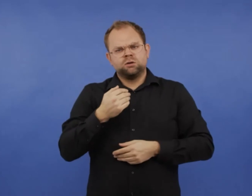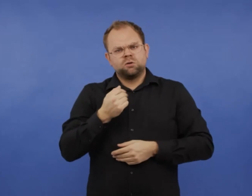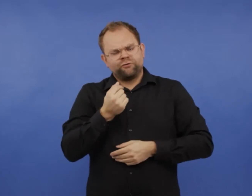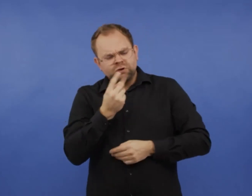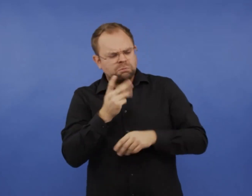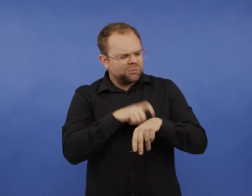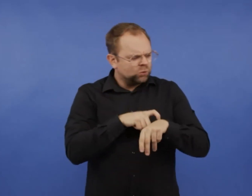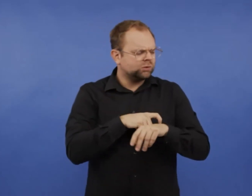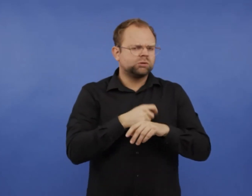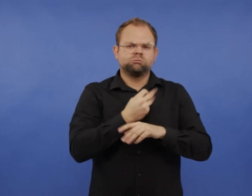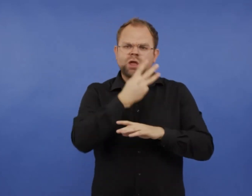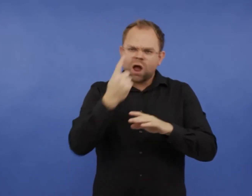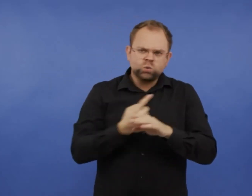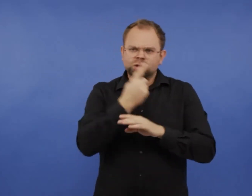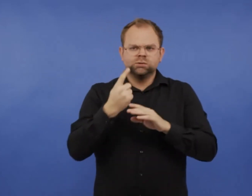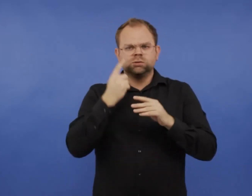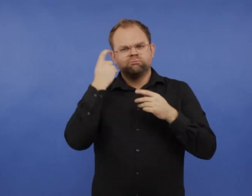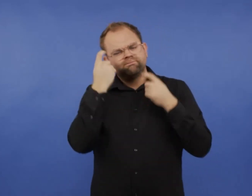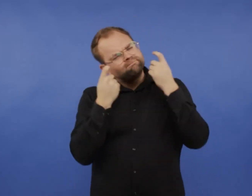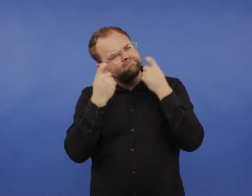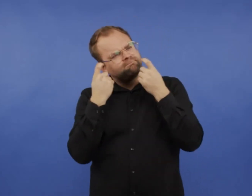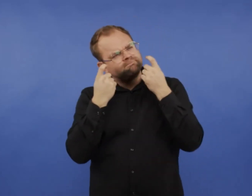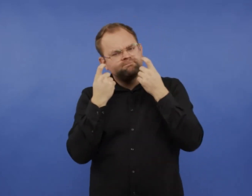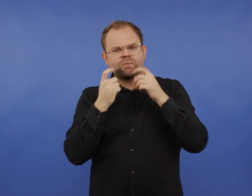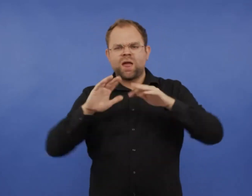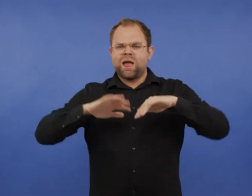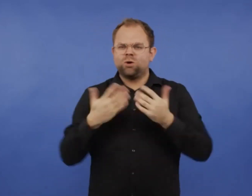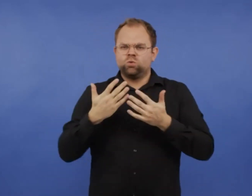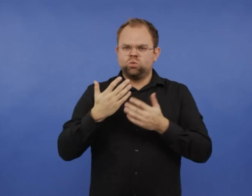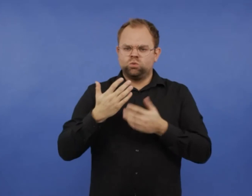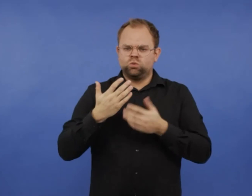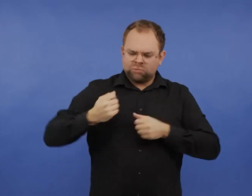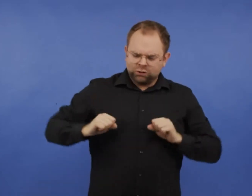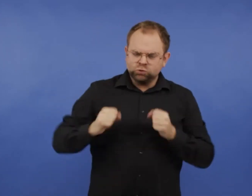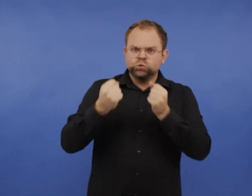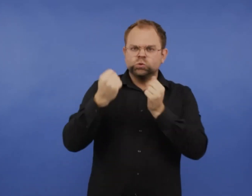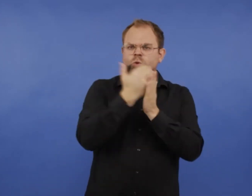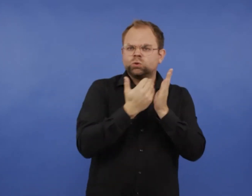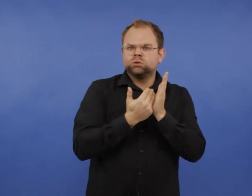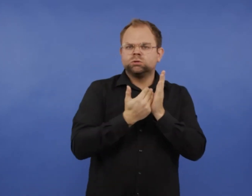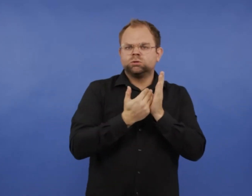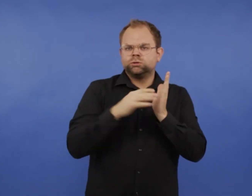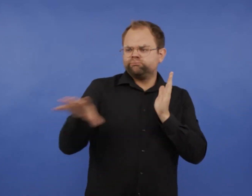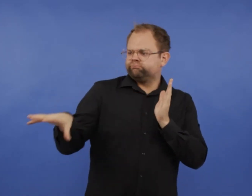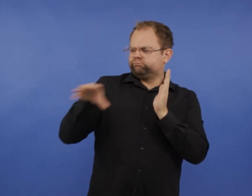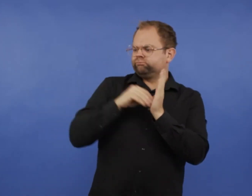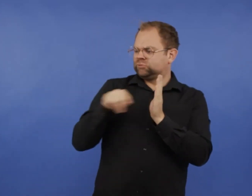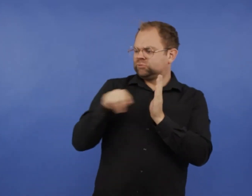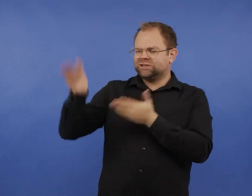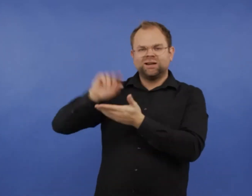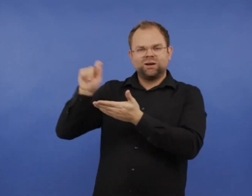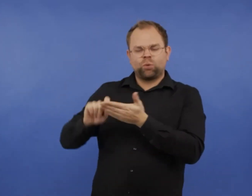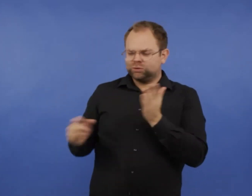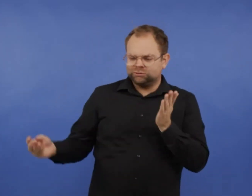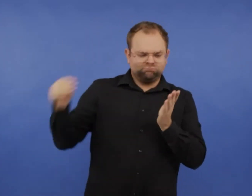our fantastic moderator, and everyone, including my colleague Erin, the logistic team from the International Disability Alliance who